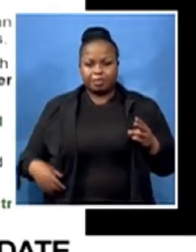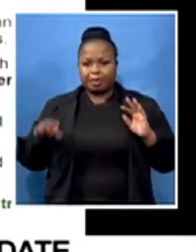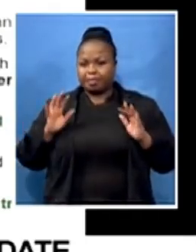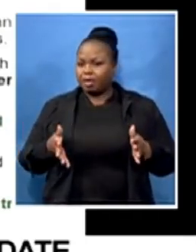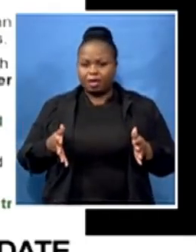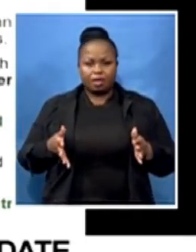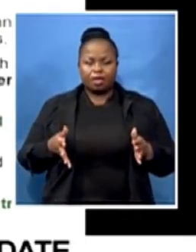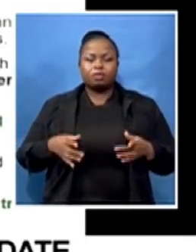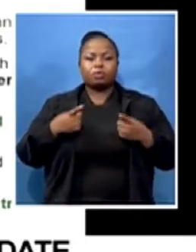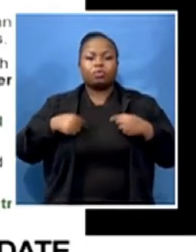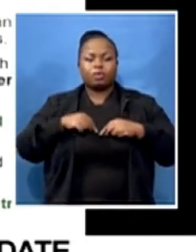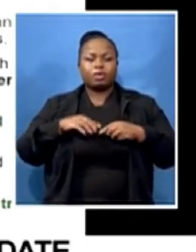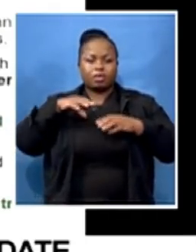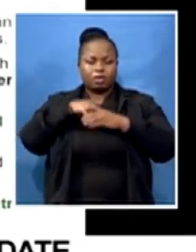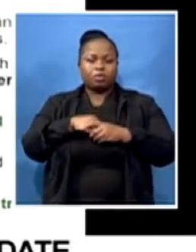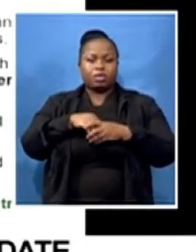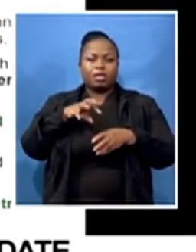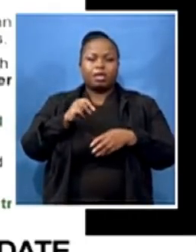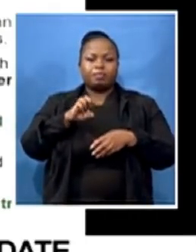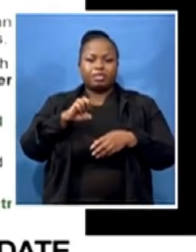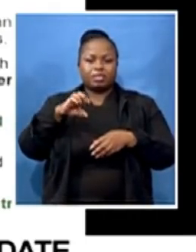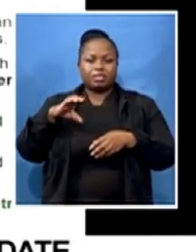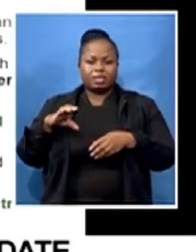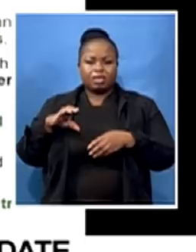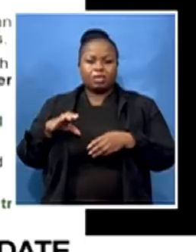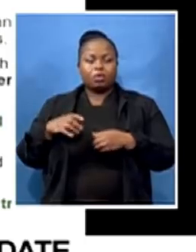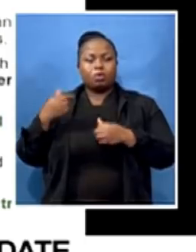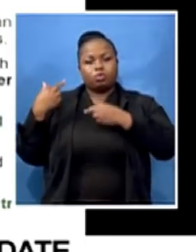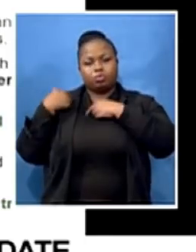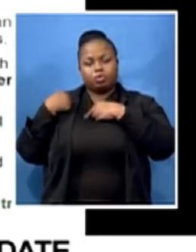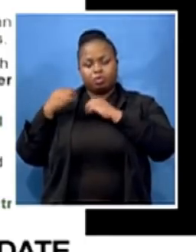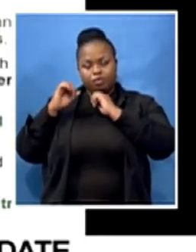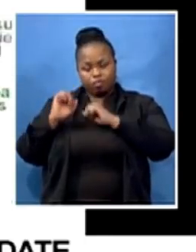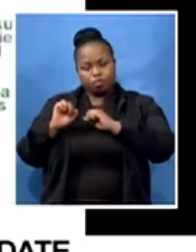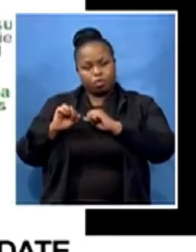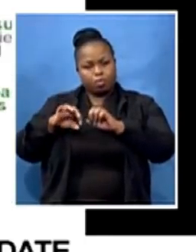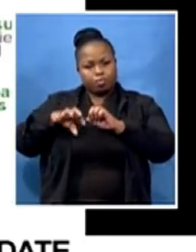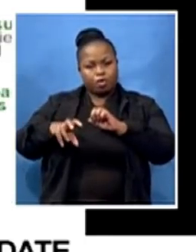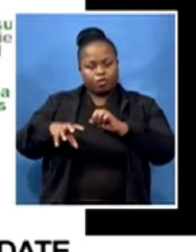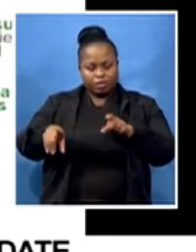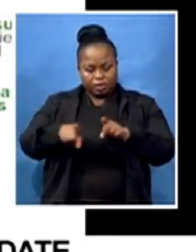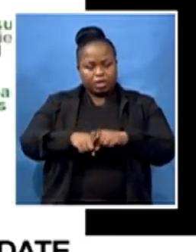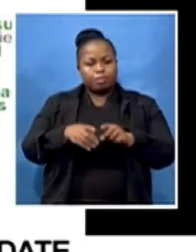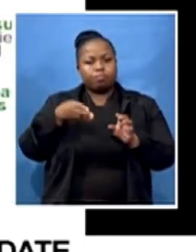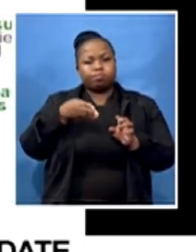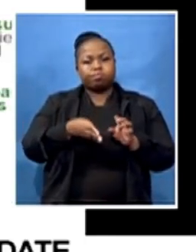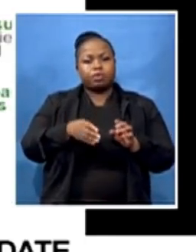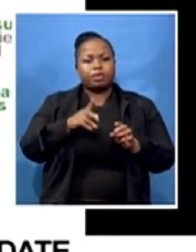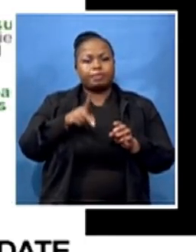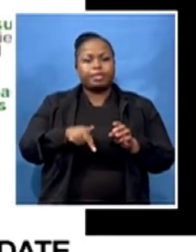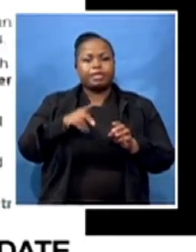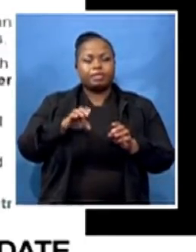are in charge of disaster in their provinces to attend these meetings. And